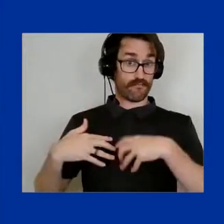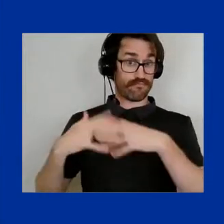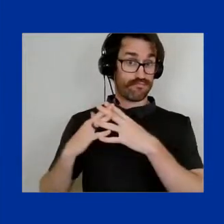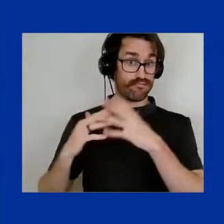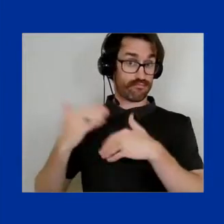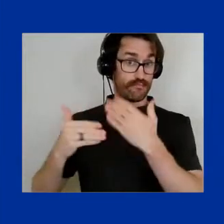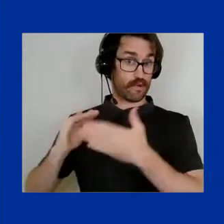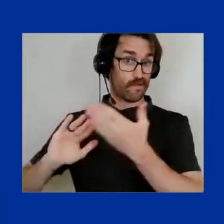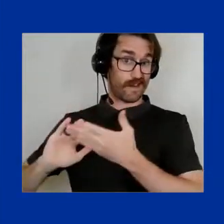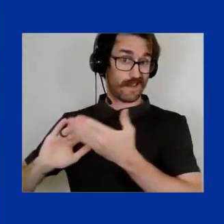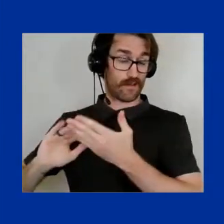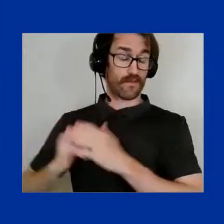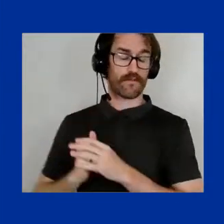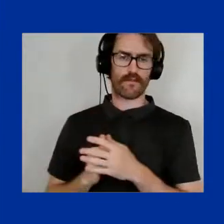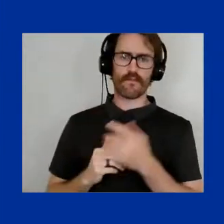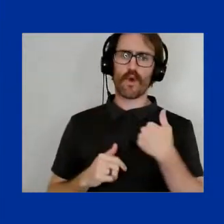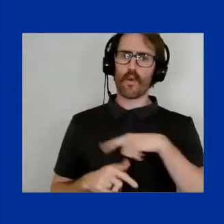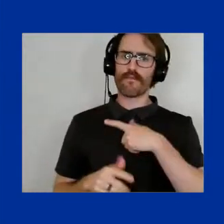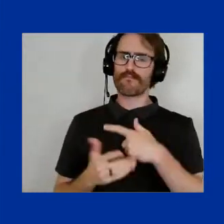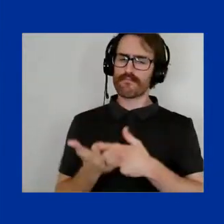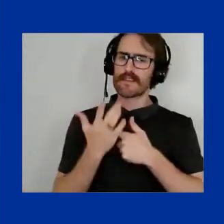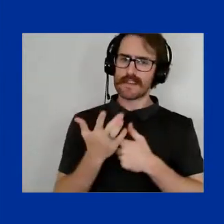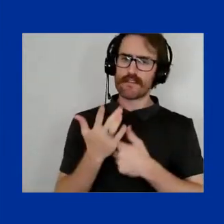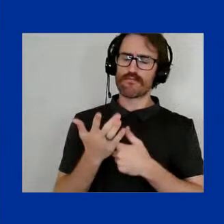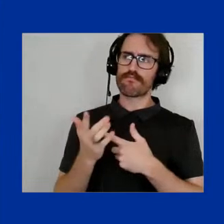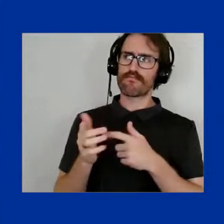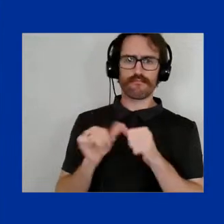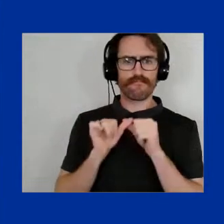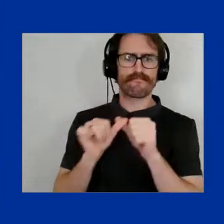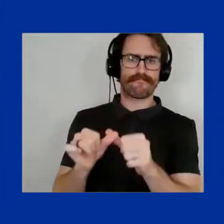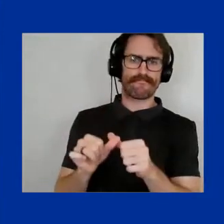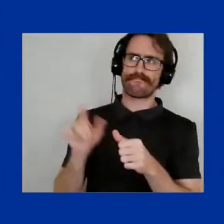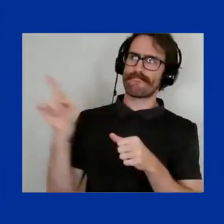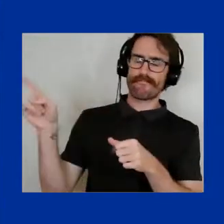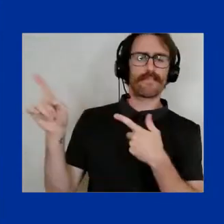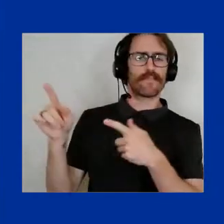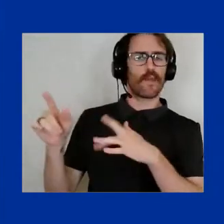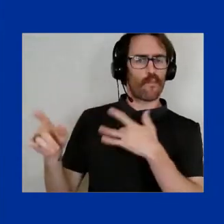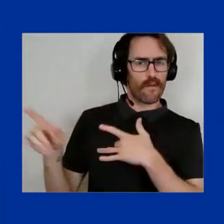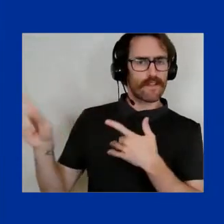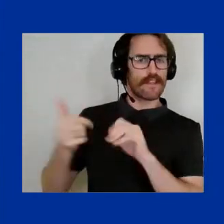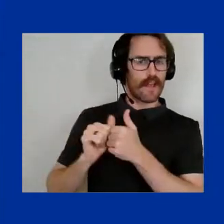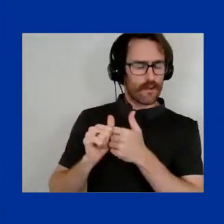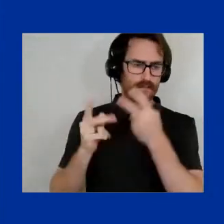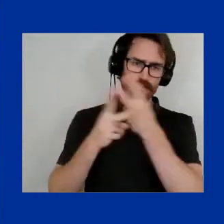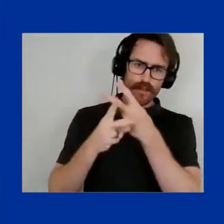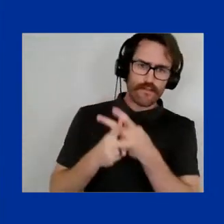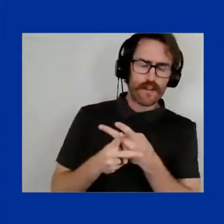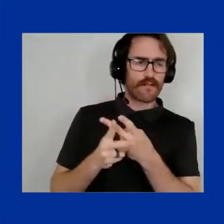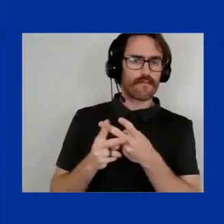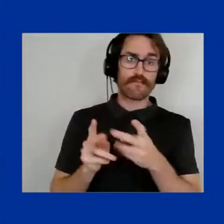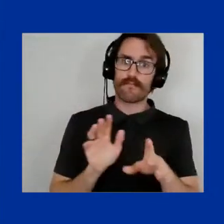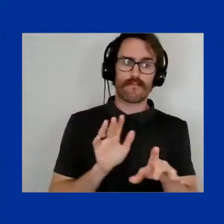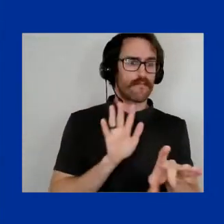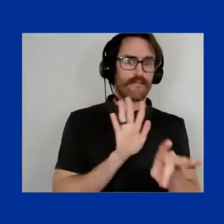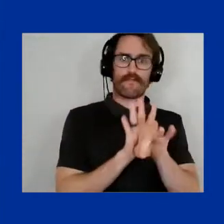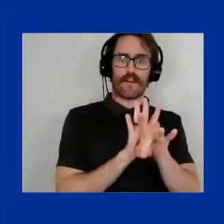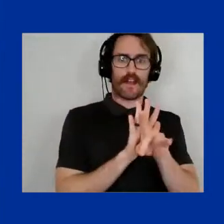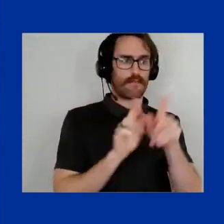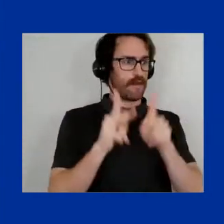And we'll continue to have conversations with the province in terms of working together to get those that in most need to be